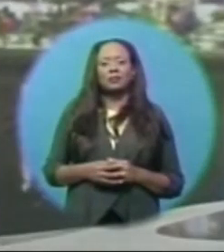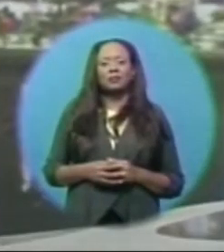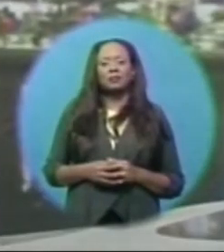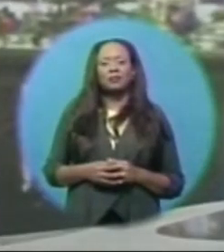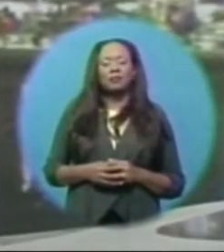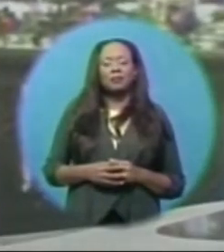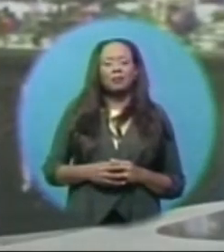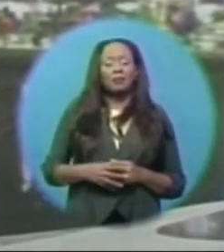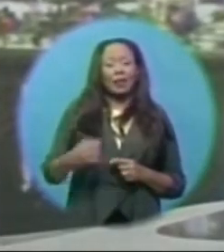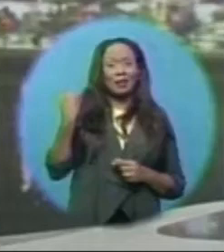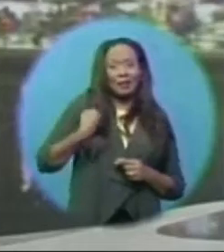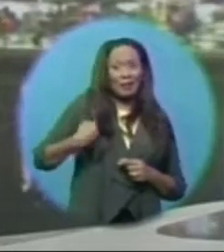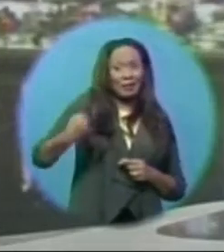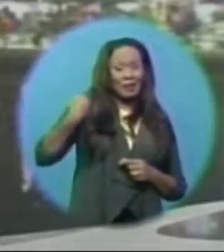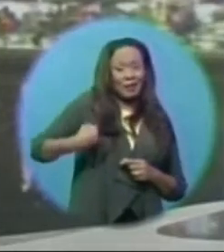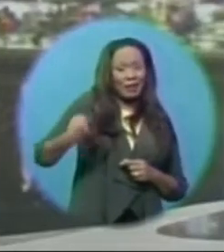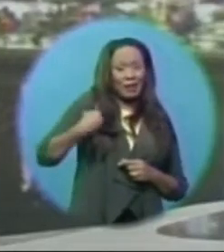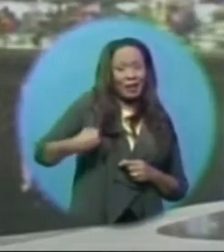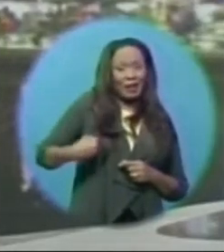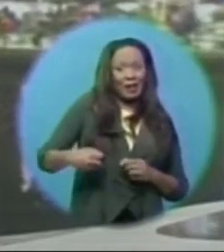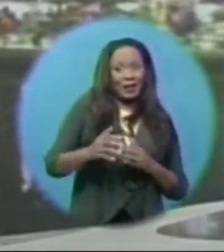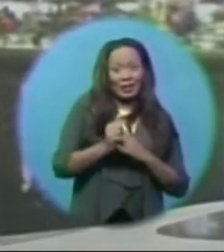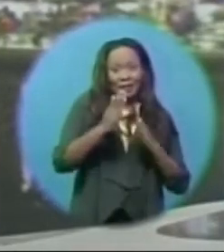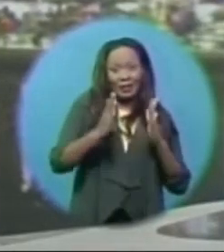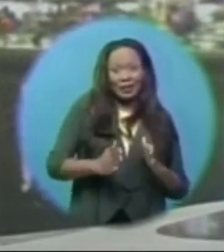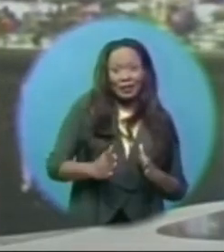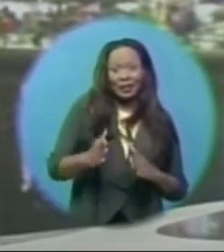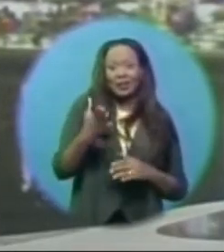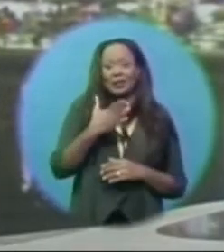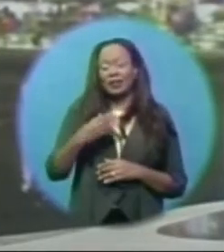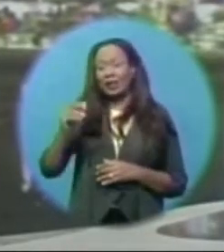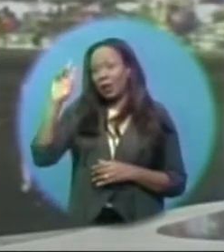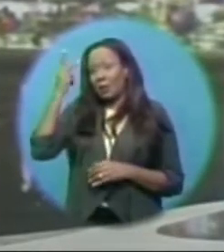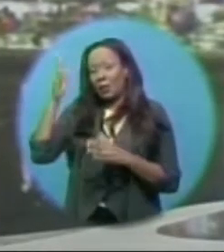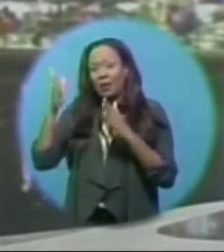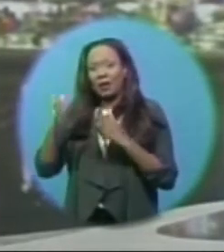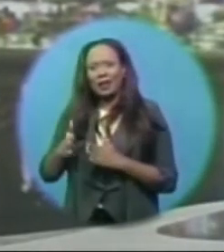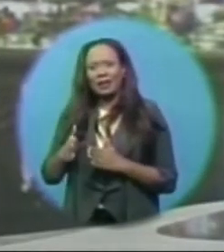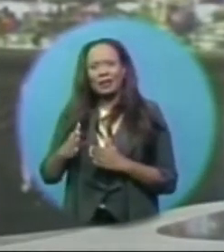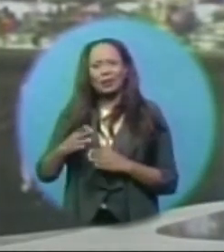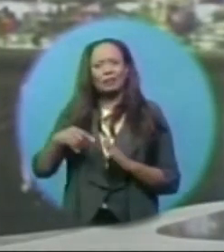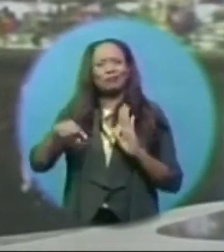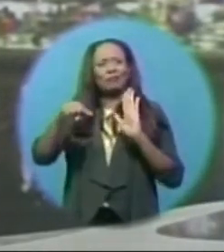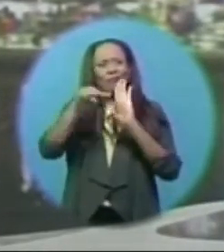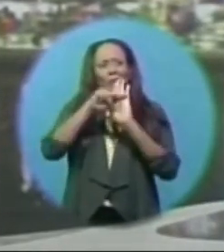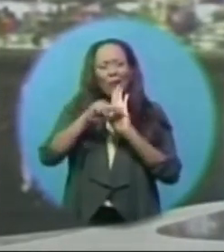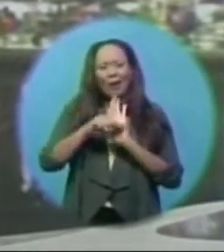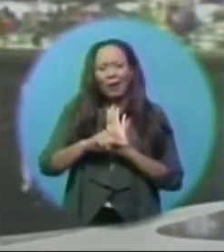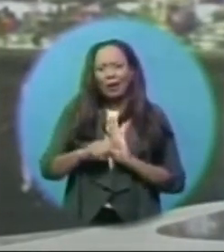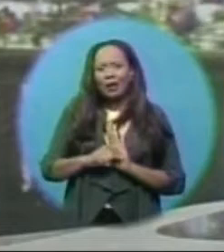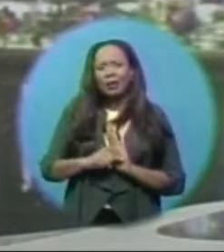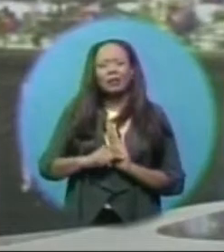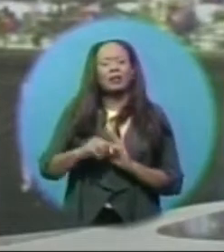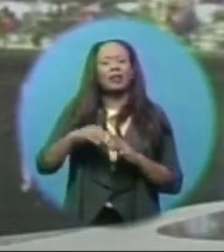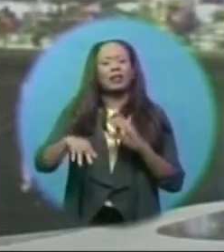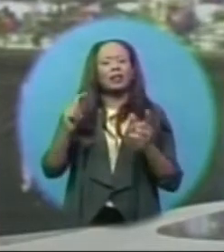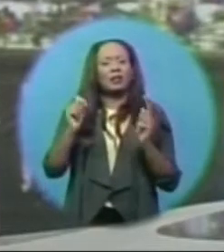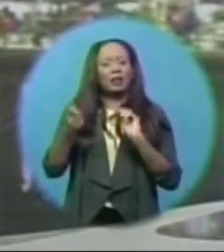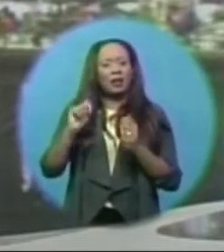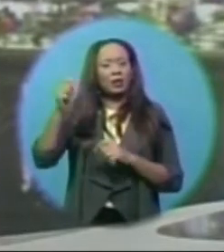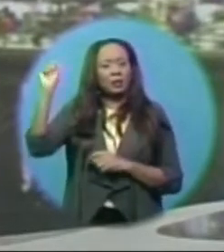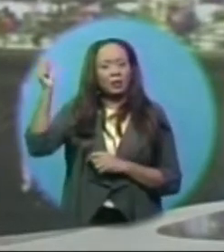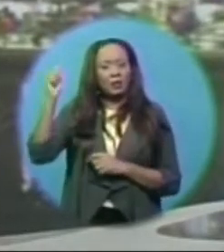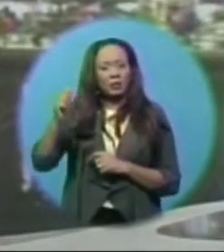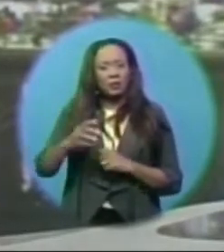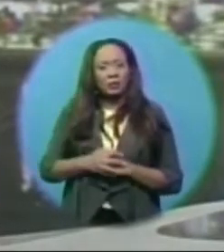The relationships formed between politicians and gang leaders negatively affect the performance of police officers in Trinidad and Tobago.